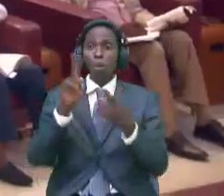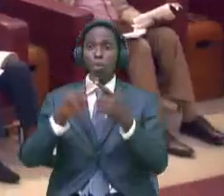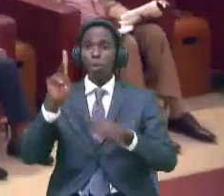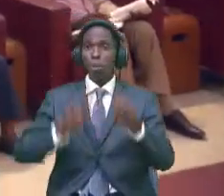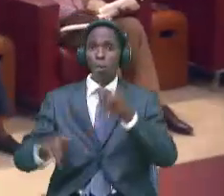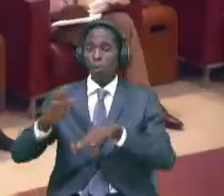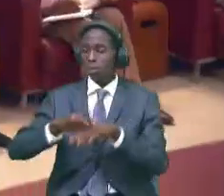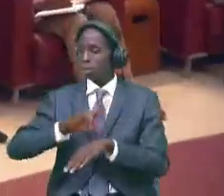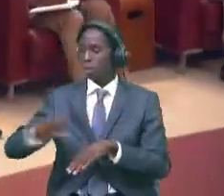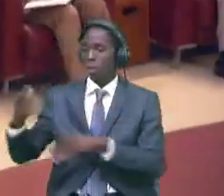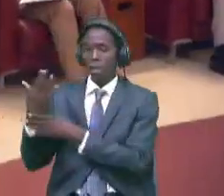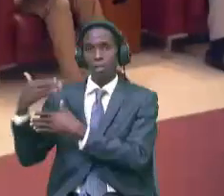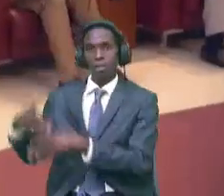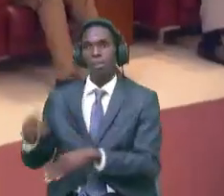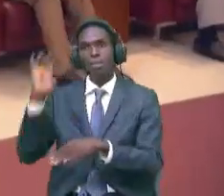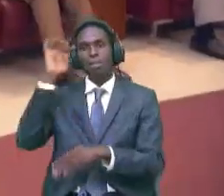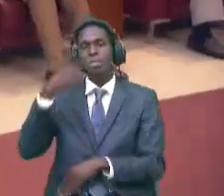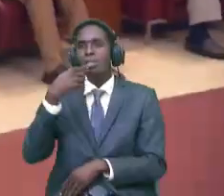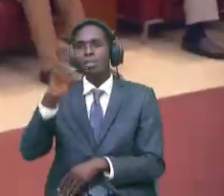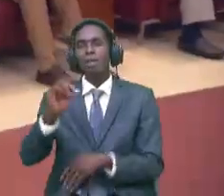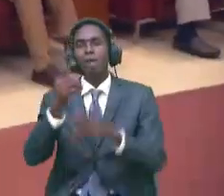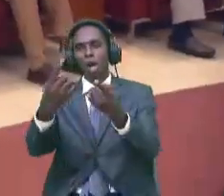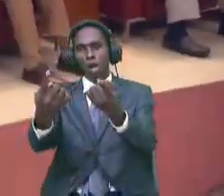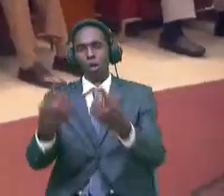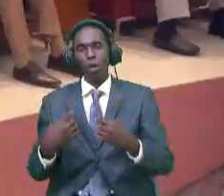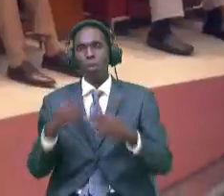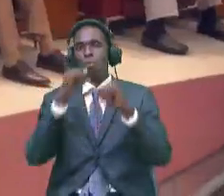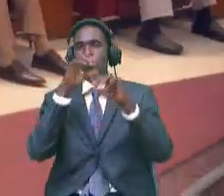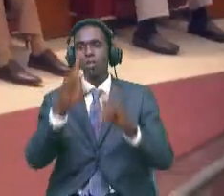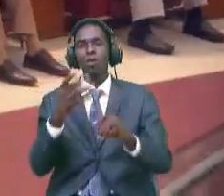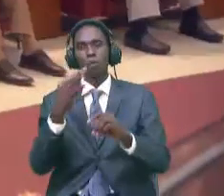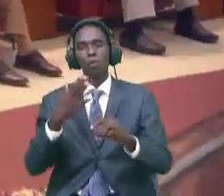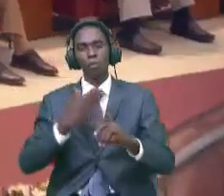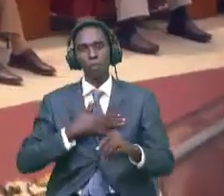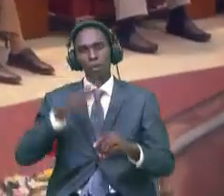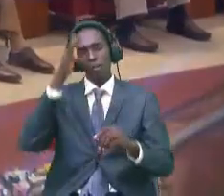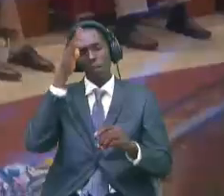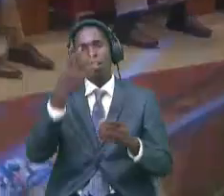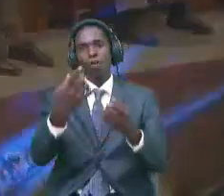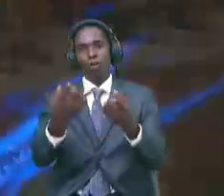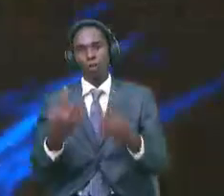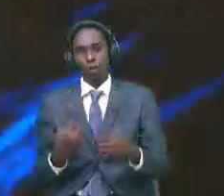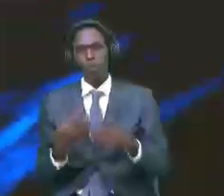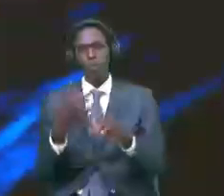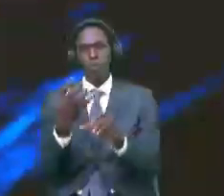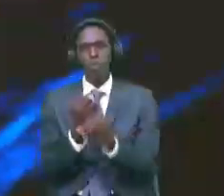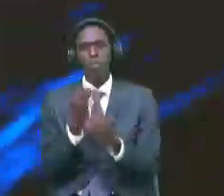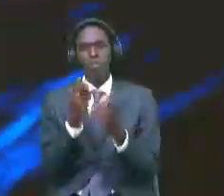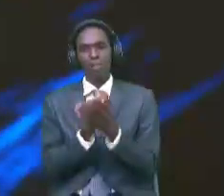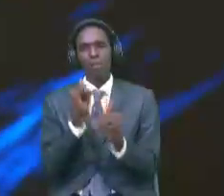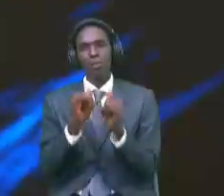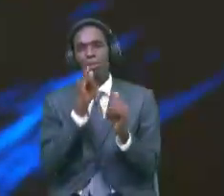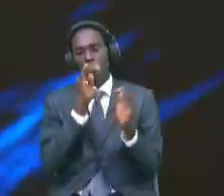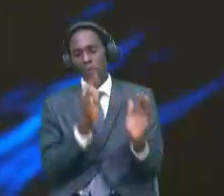ye blessed of my Father, inherit the kingdom prepared for you from the foundation of the